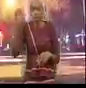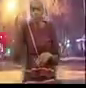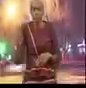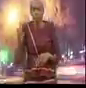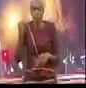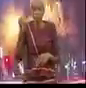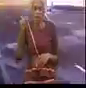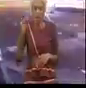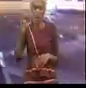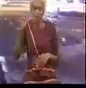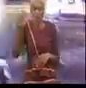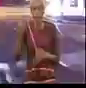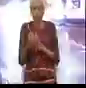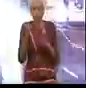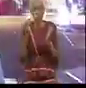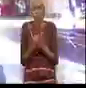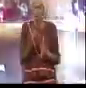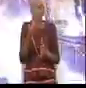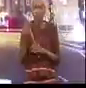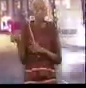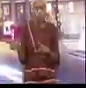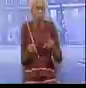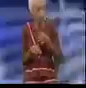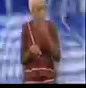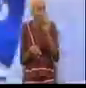State, are you ready?